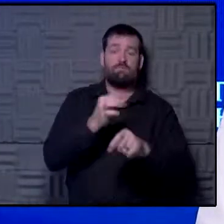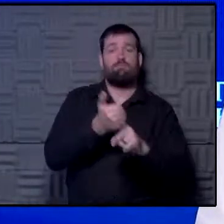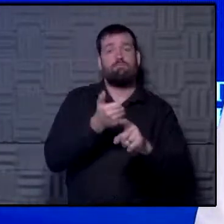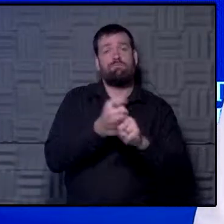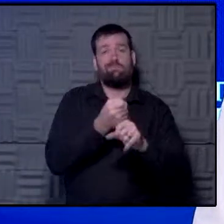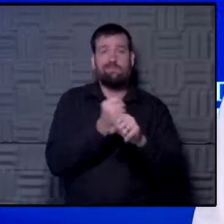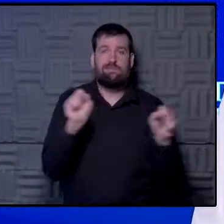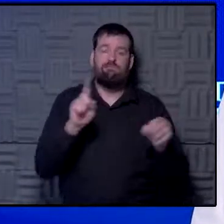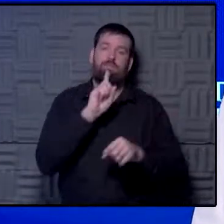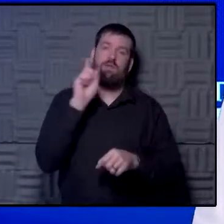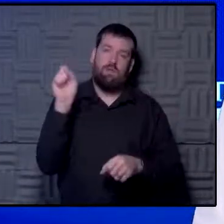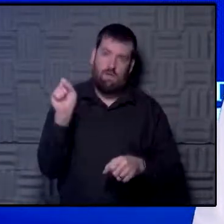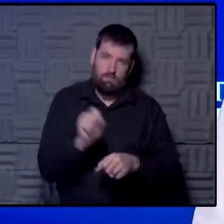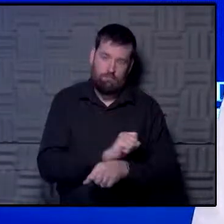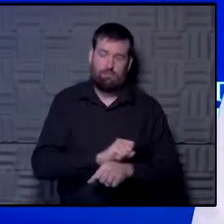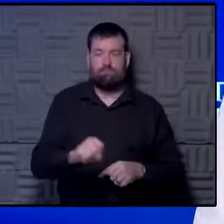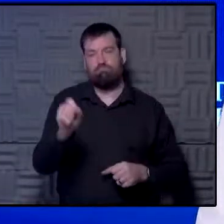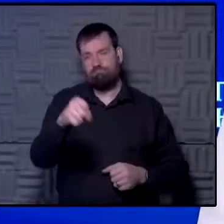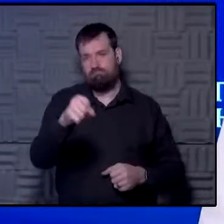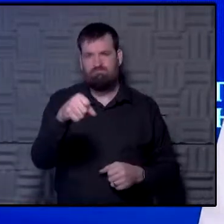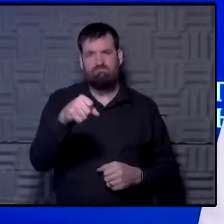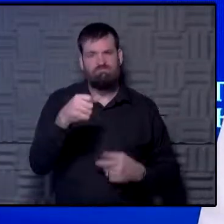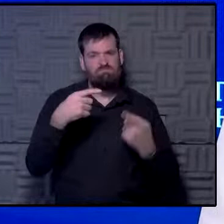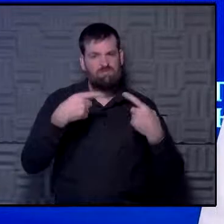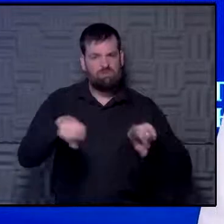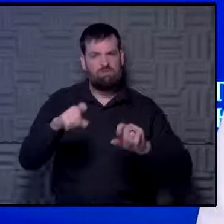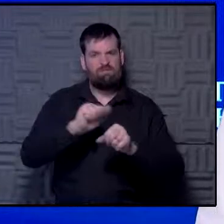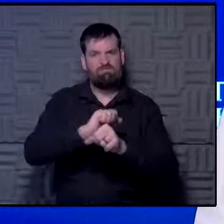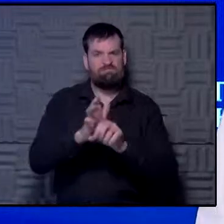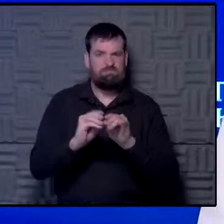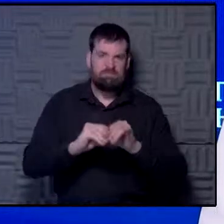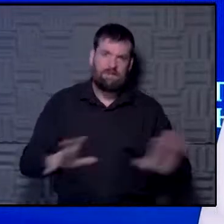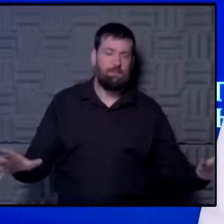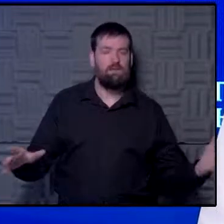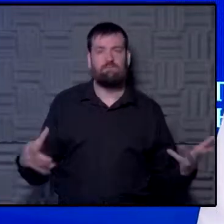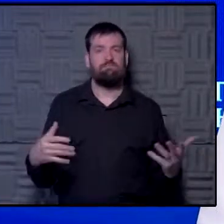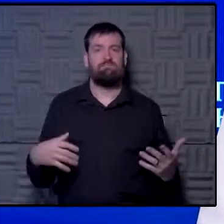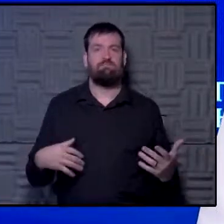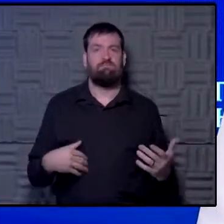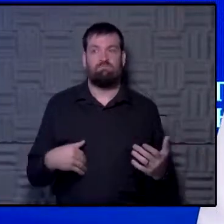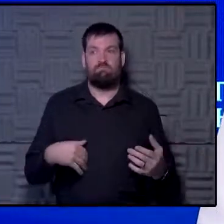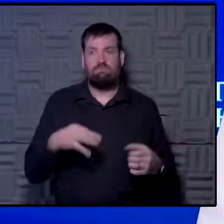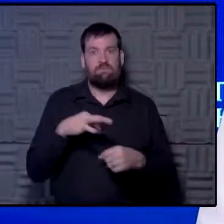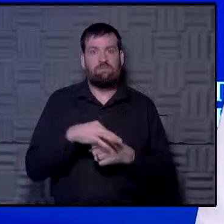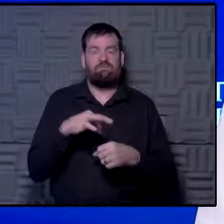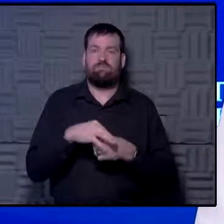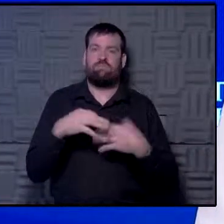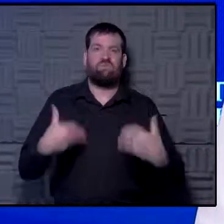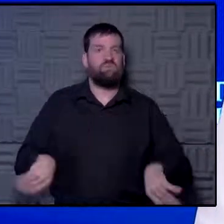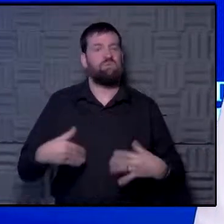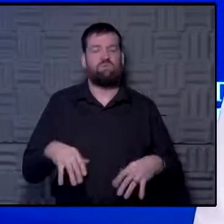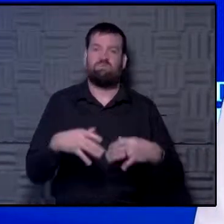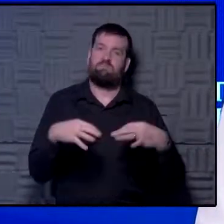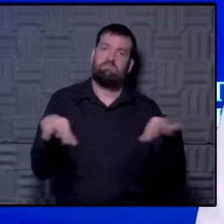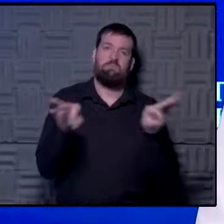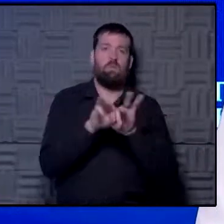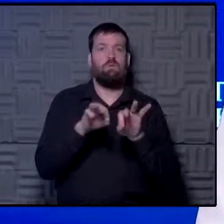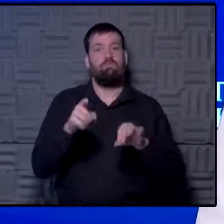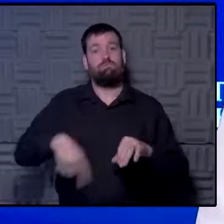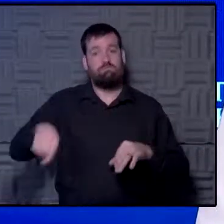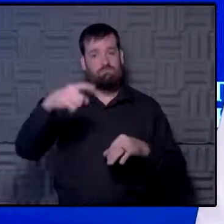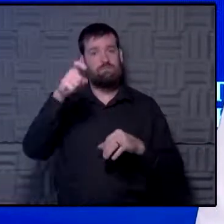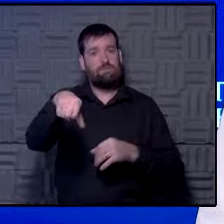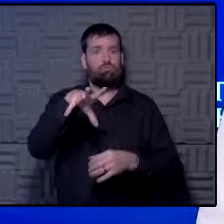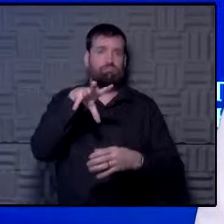that absolutely, I think, especially during the midst of this pandemic, I just don't think that voting's ever been so darn important. Everybody needs to let their voices